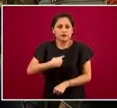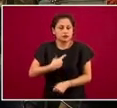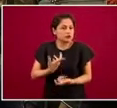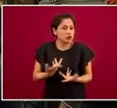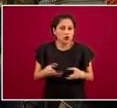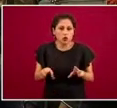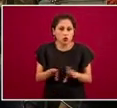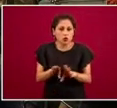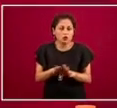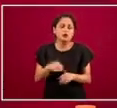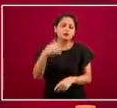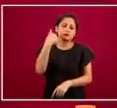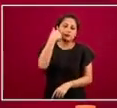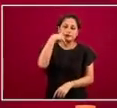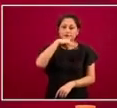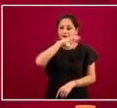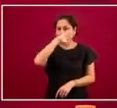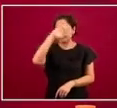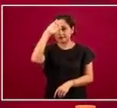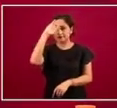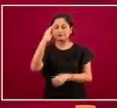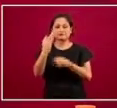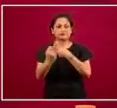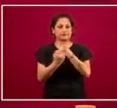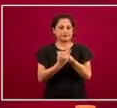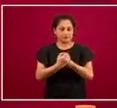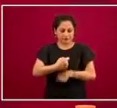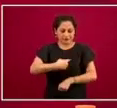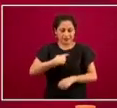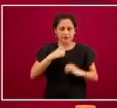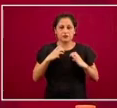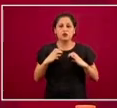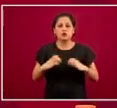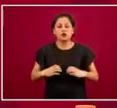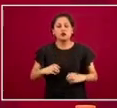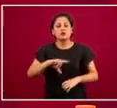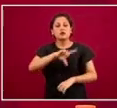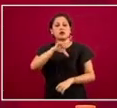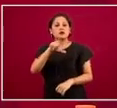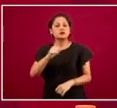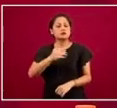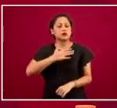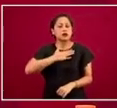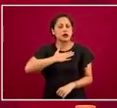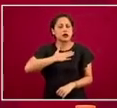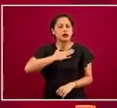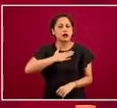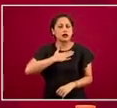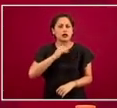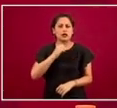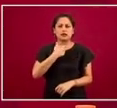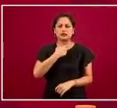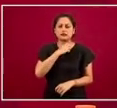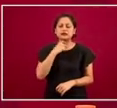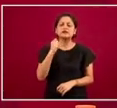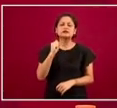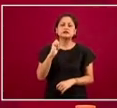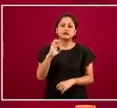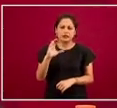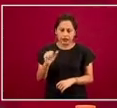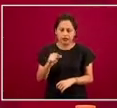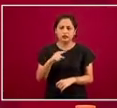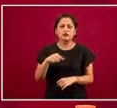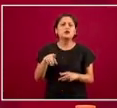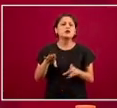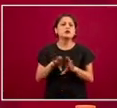even if the virus presence is not important enough in the patient yet in order for him to start to